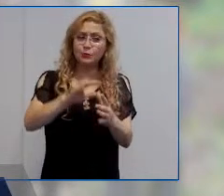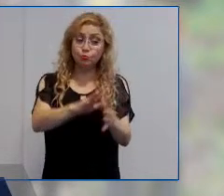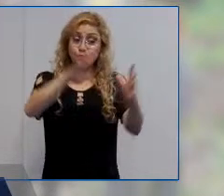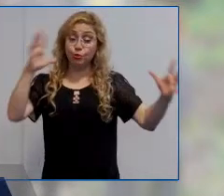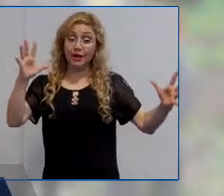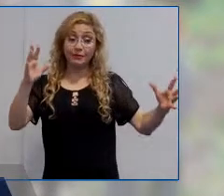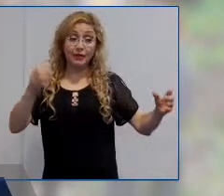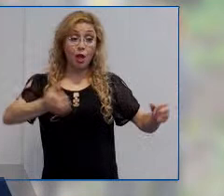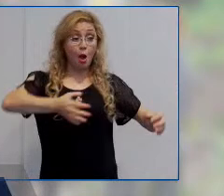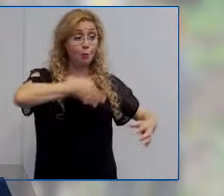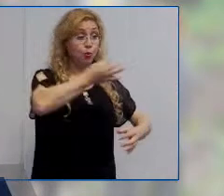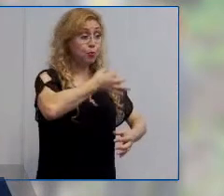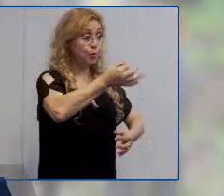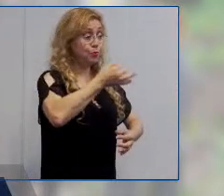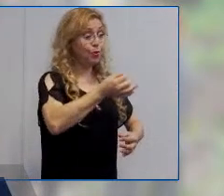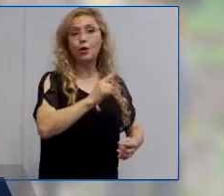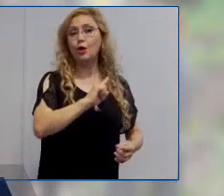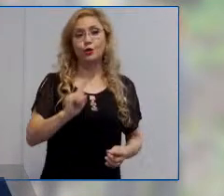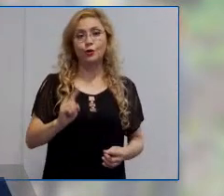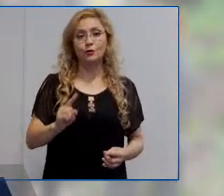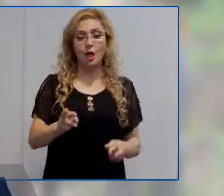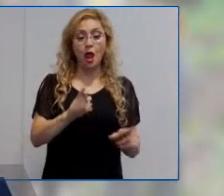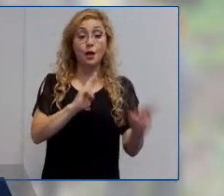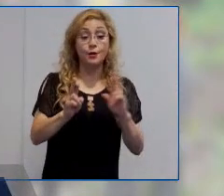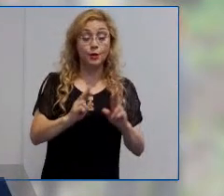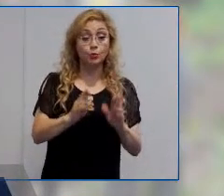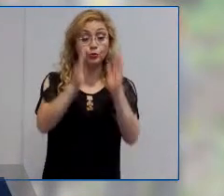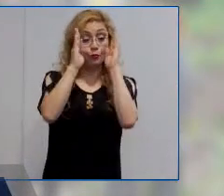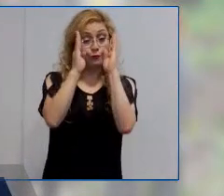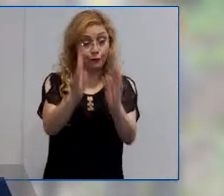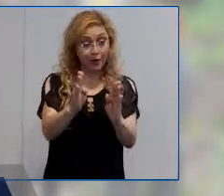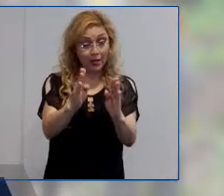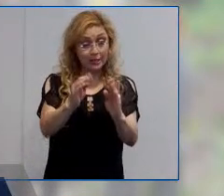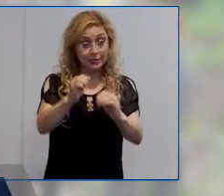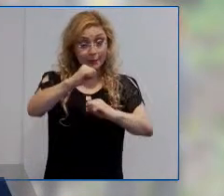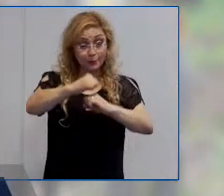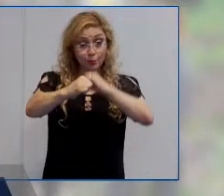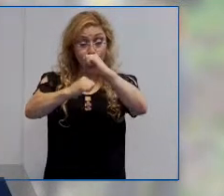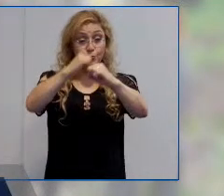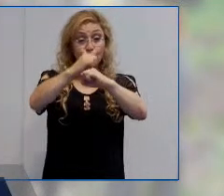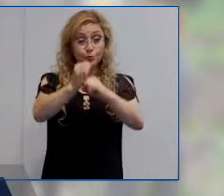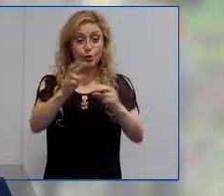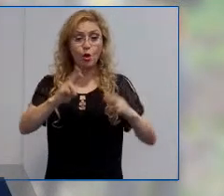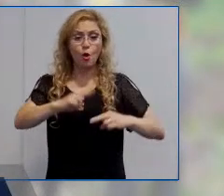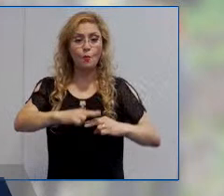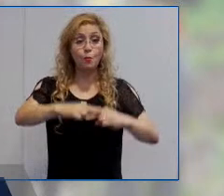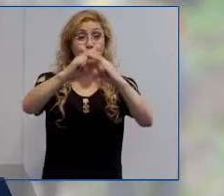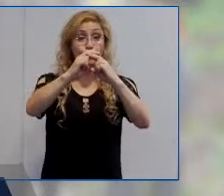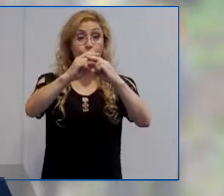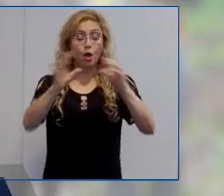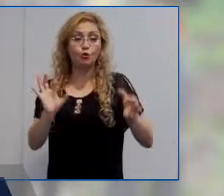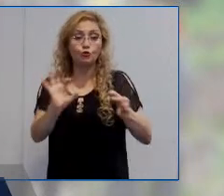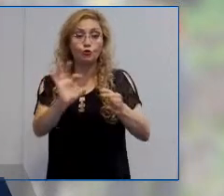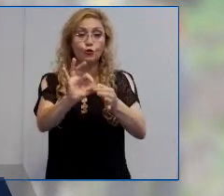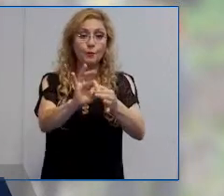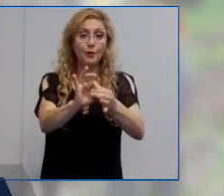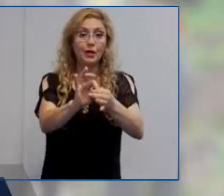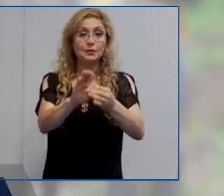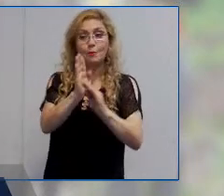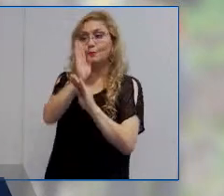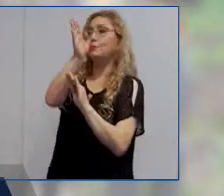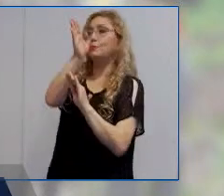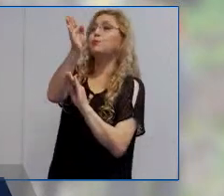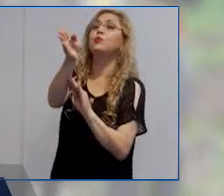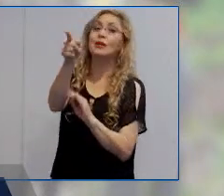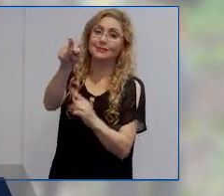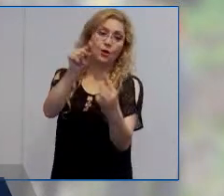do not rhetoric with rurality, but they focus structural resources, convergence funds, and we must go